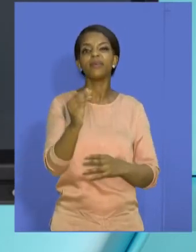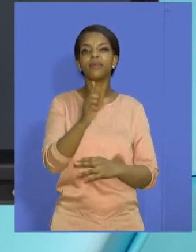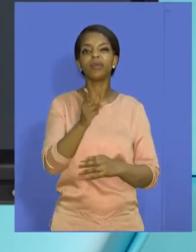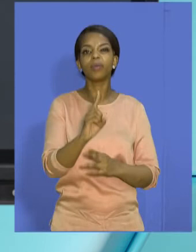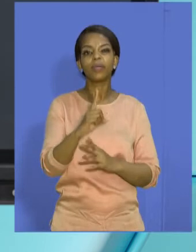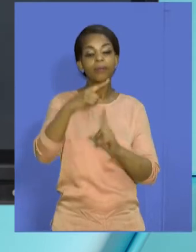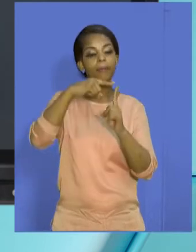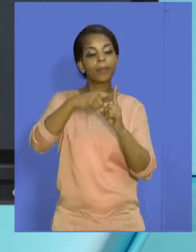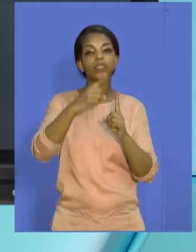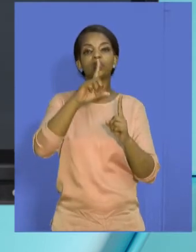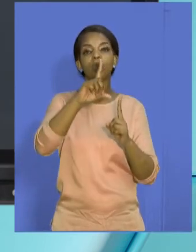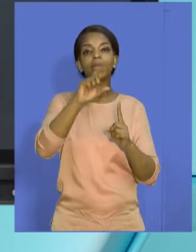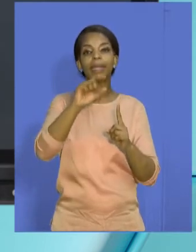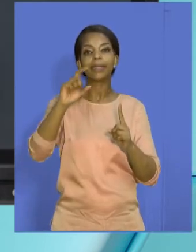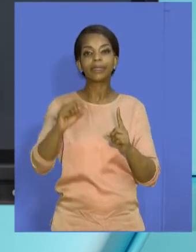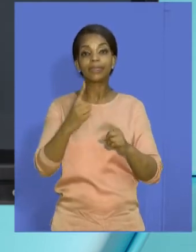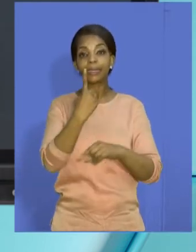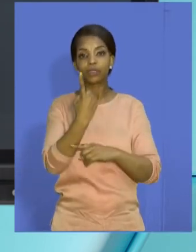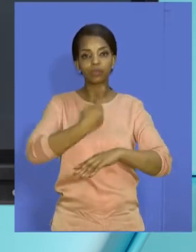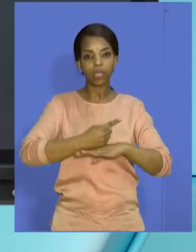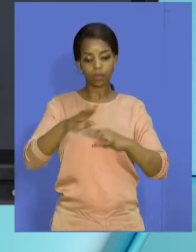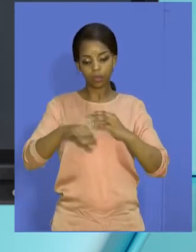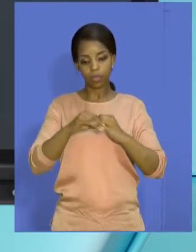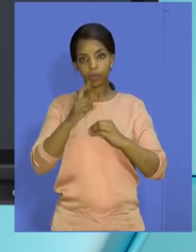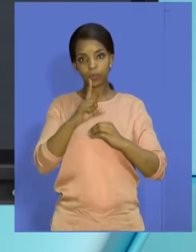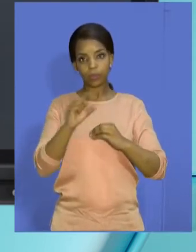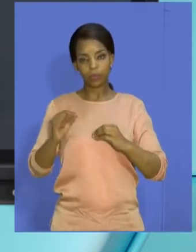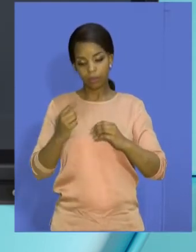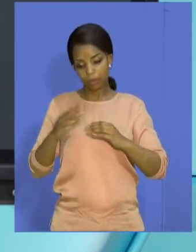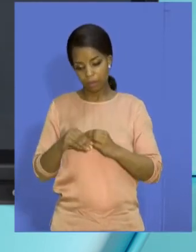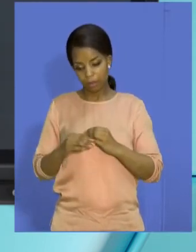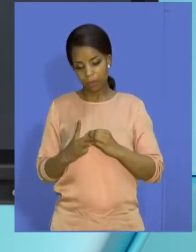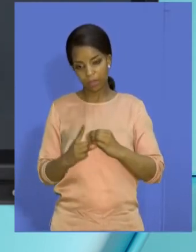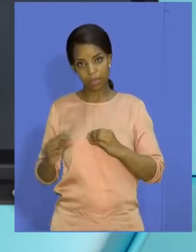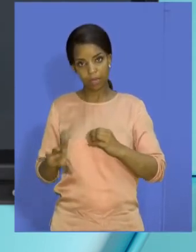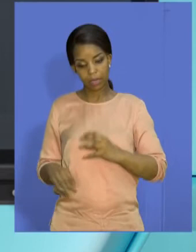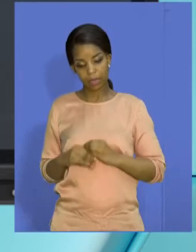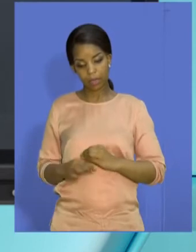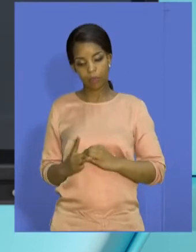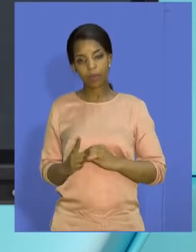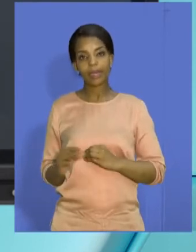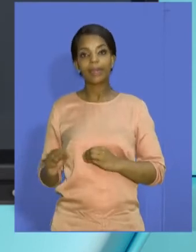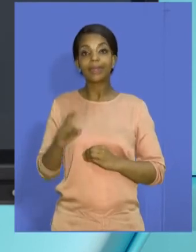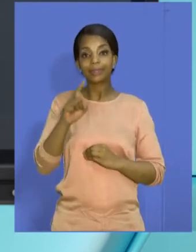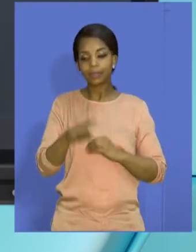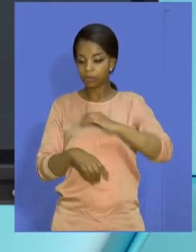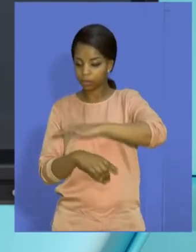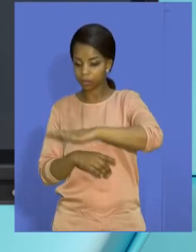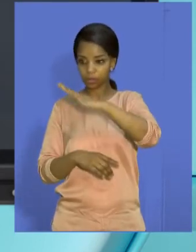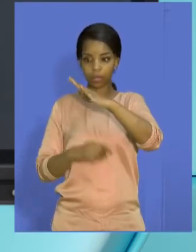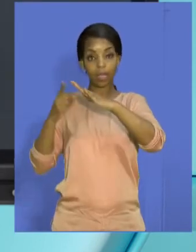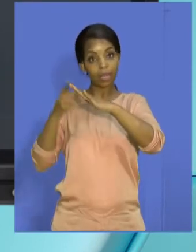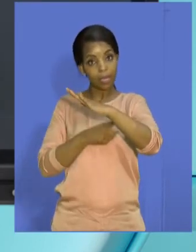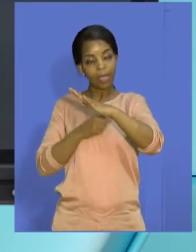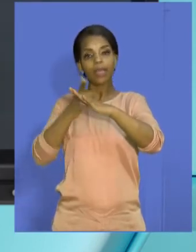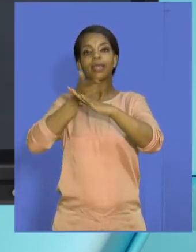I was adding in each day. So that's what the gradient tells us. What was the rate of change? How was